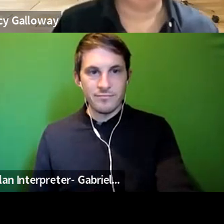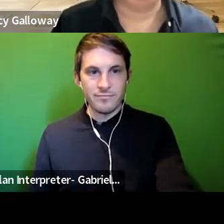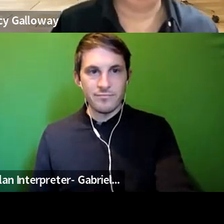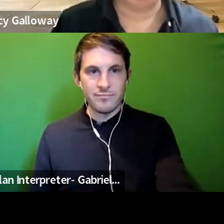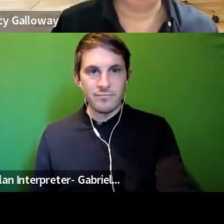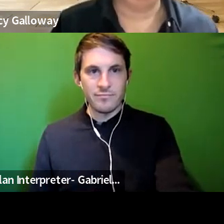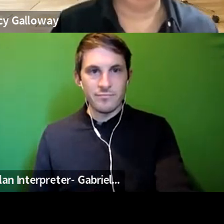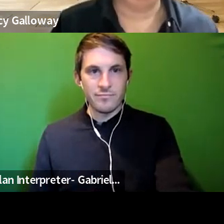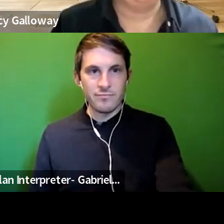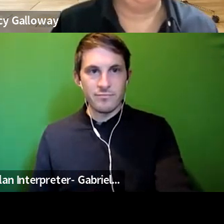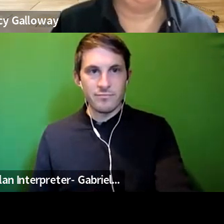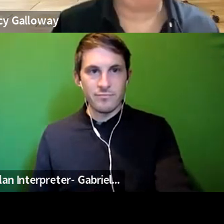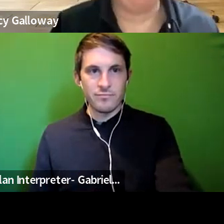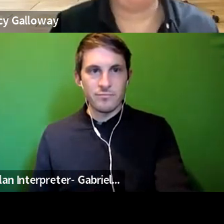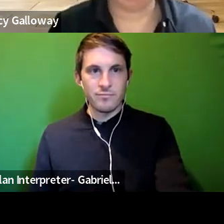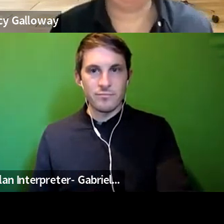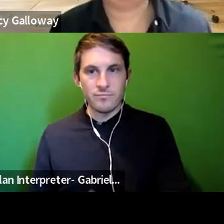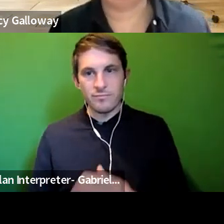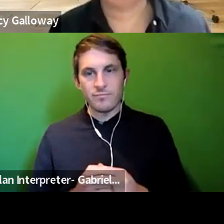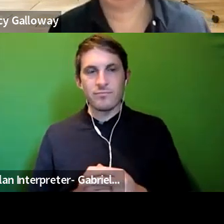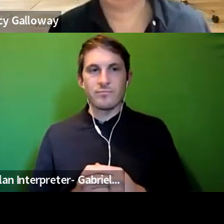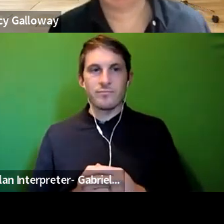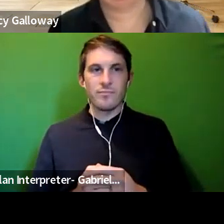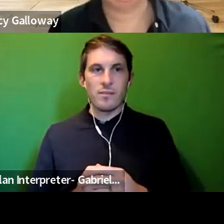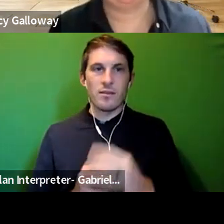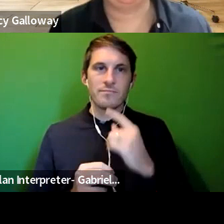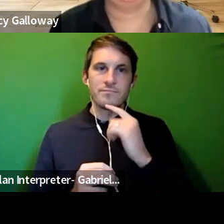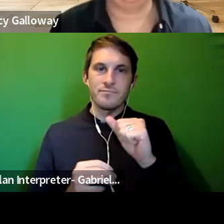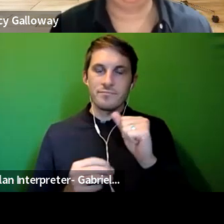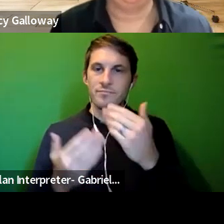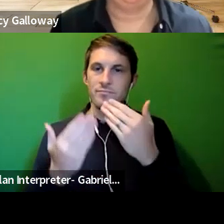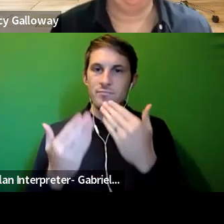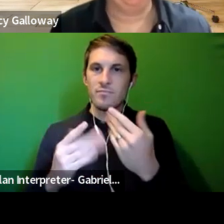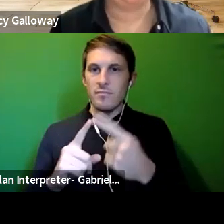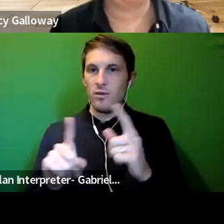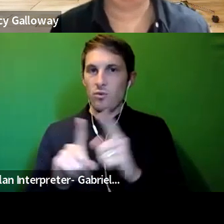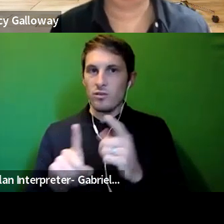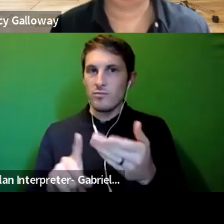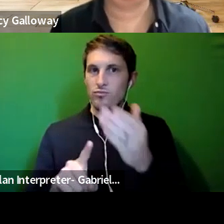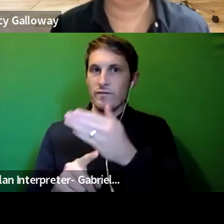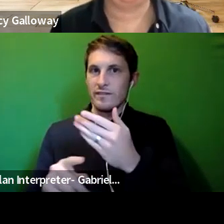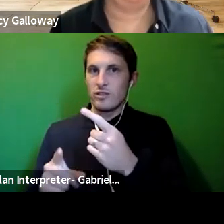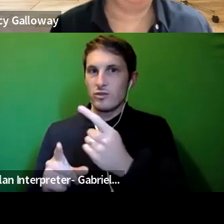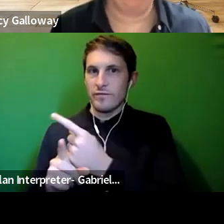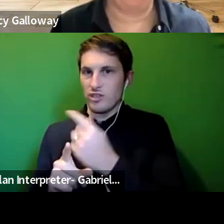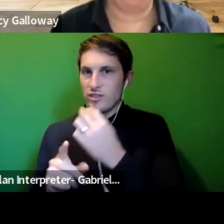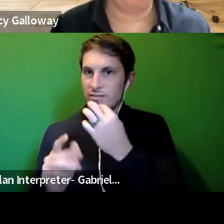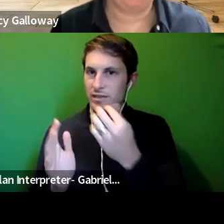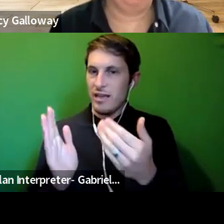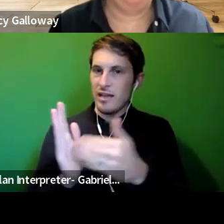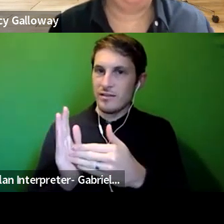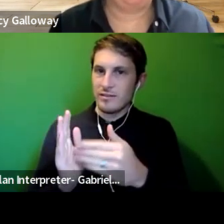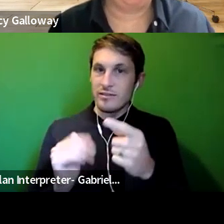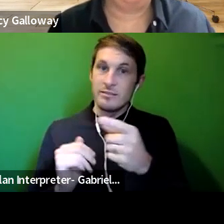Thank you. Just following on the previous conversations, teachers are very